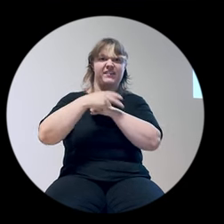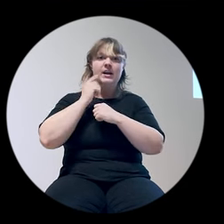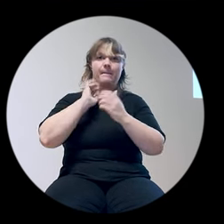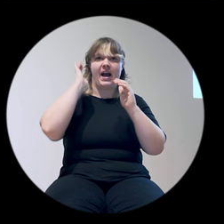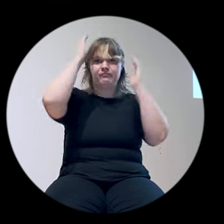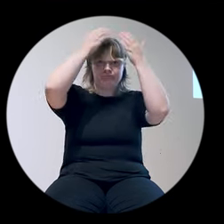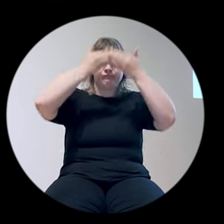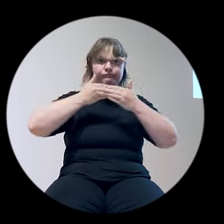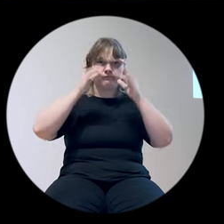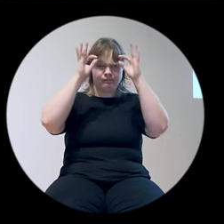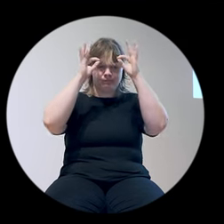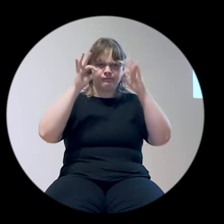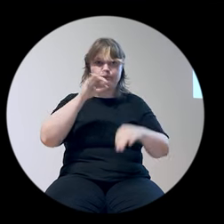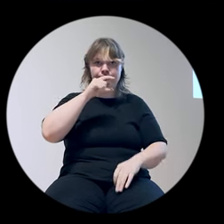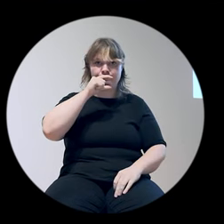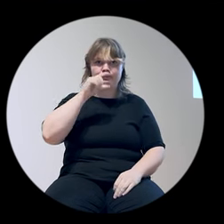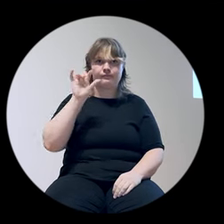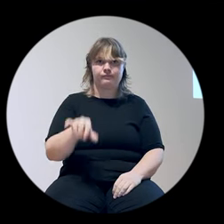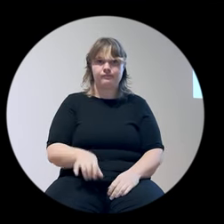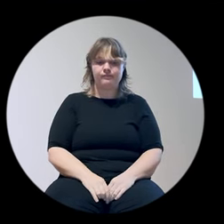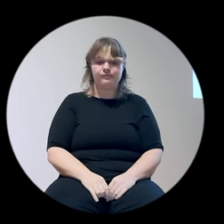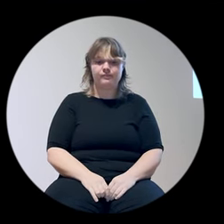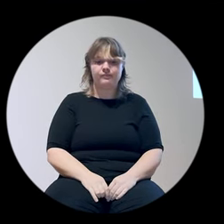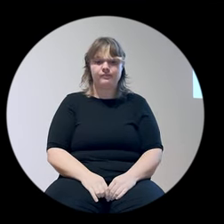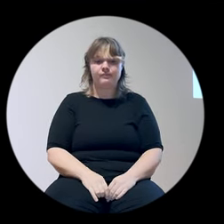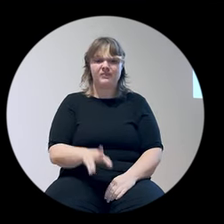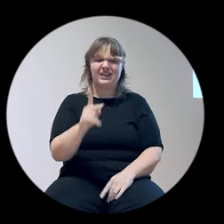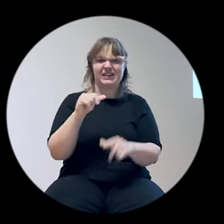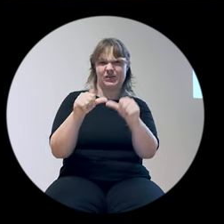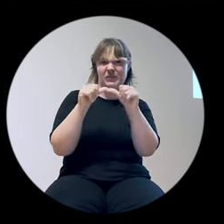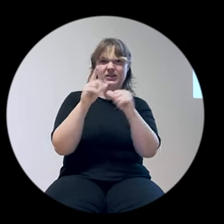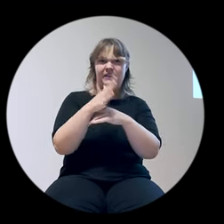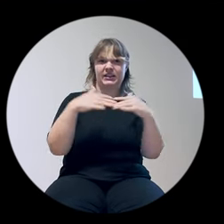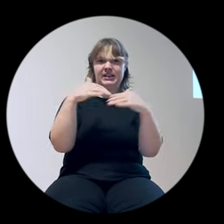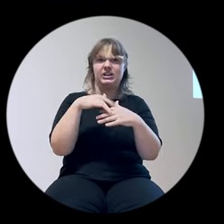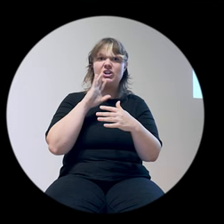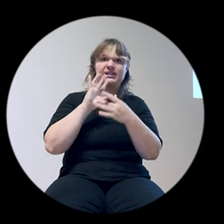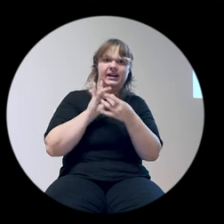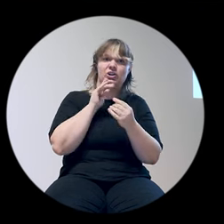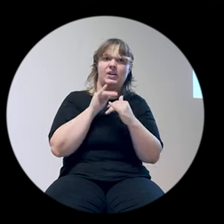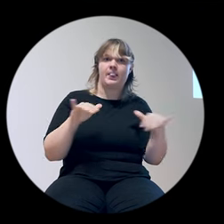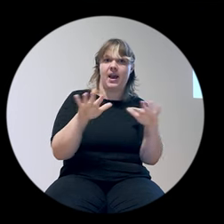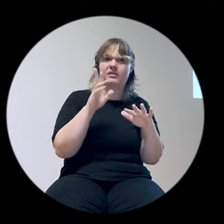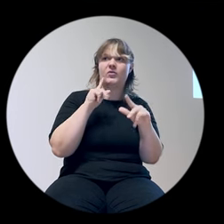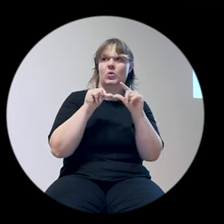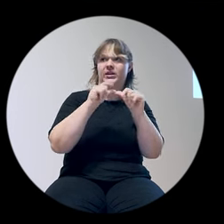basket. This work insists on the persistence of Indigenous connection to land and culture through continuum and memory,